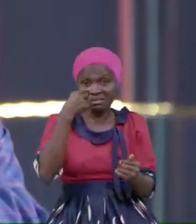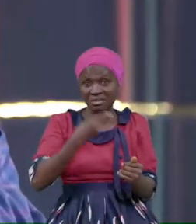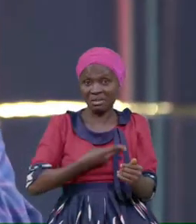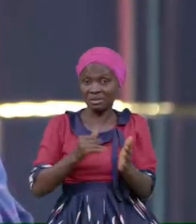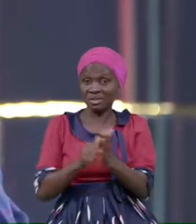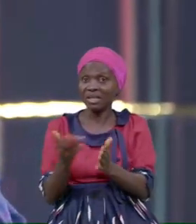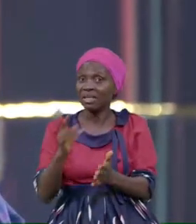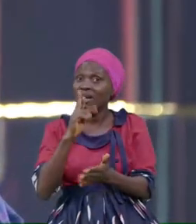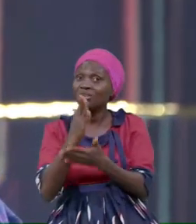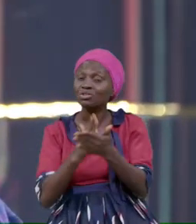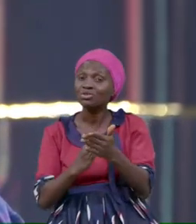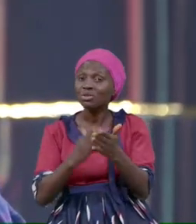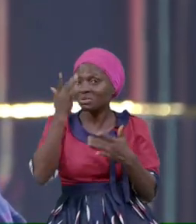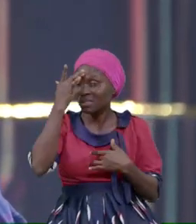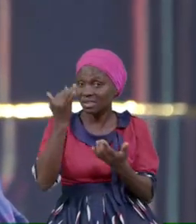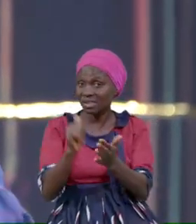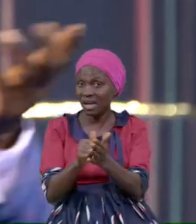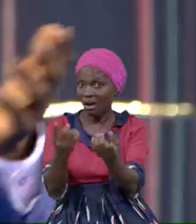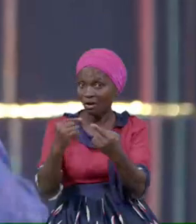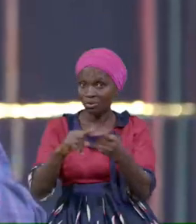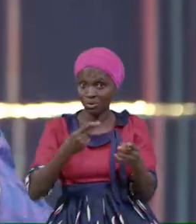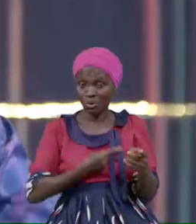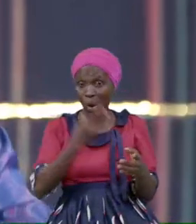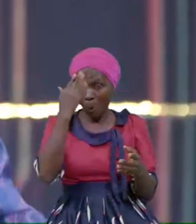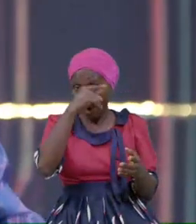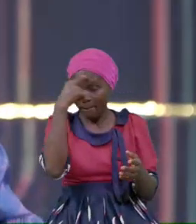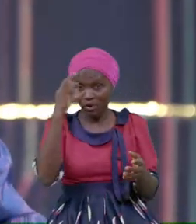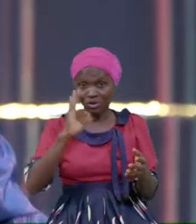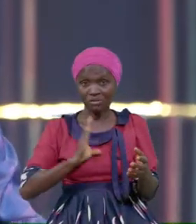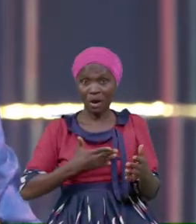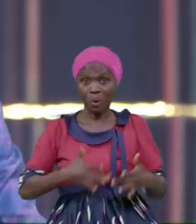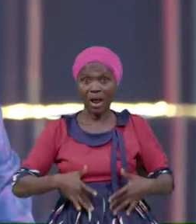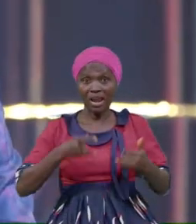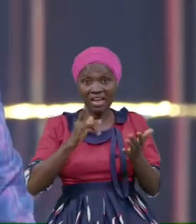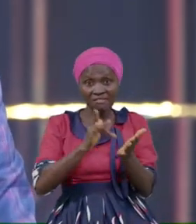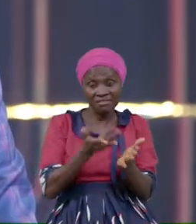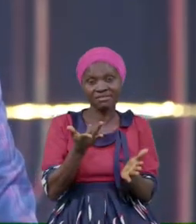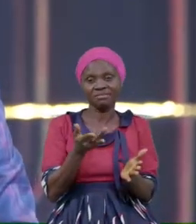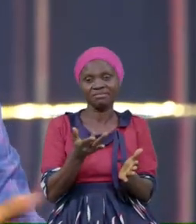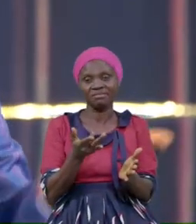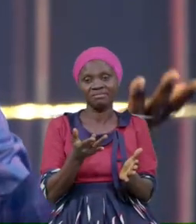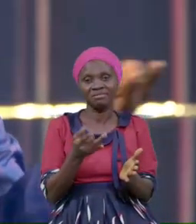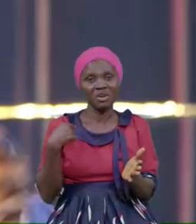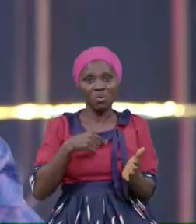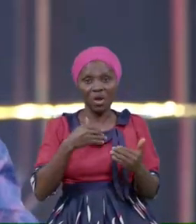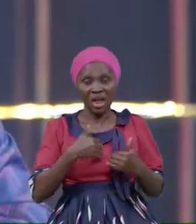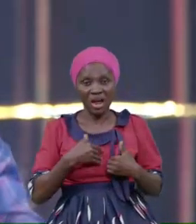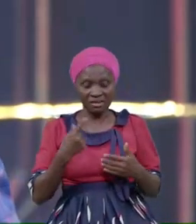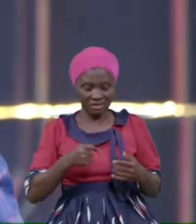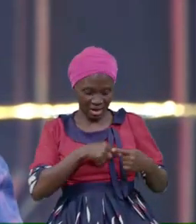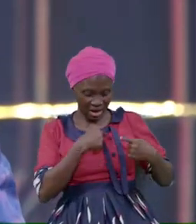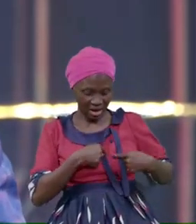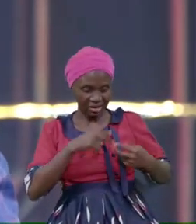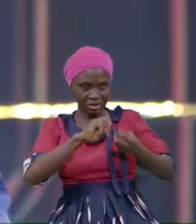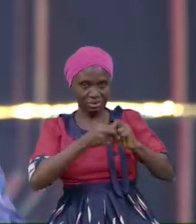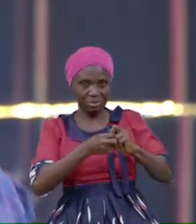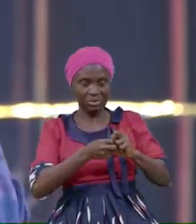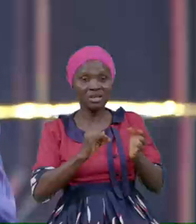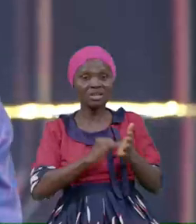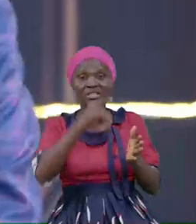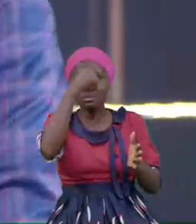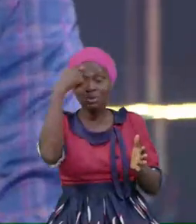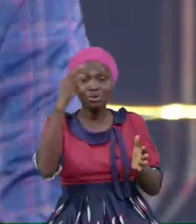our lifestyle. We have cardiac problem, heart problem is our lifestyle.